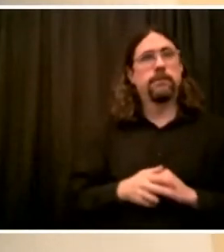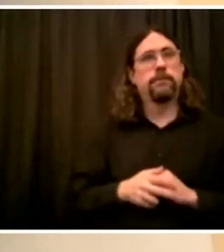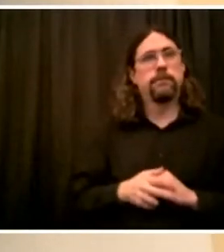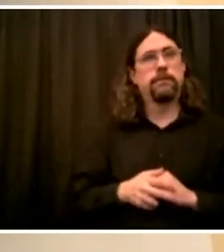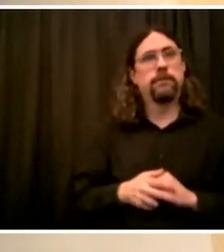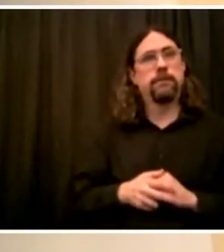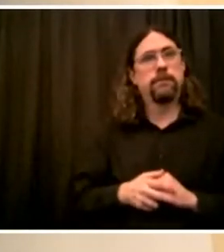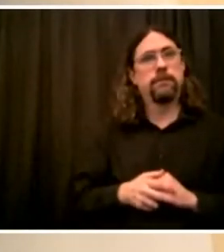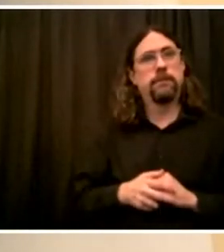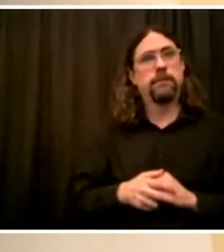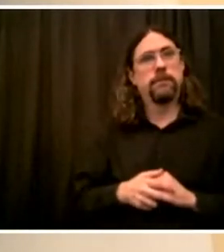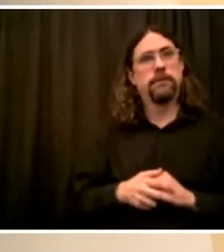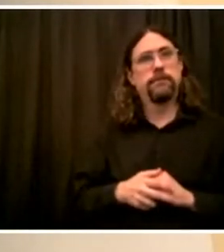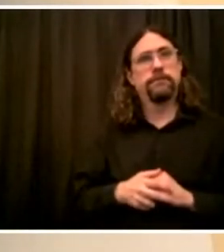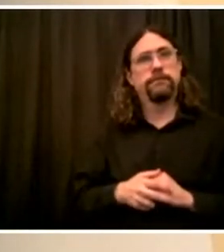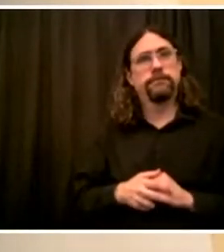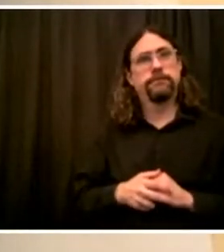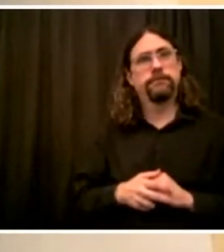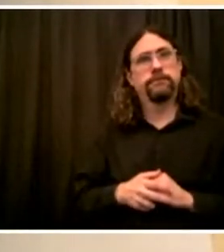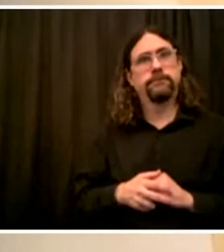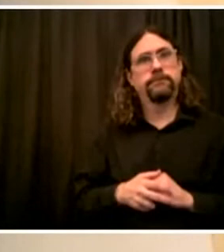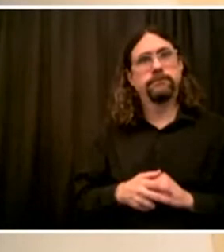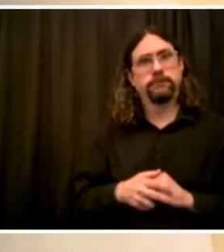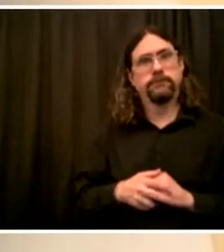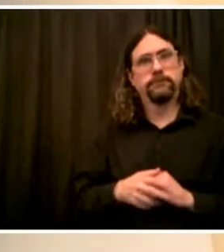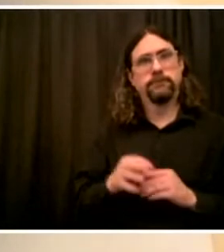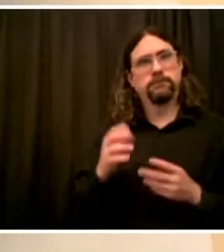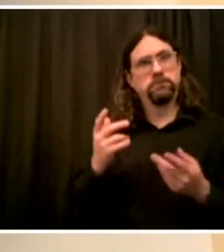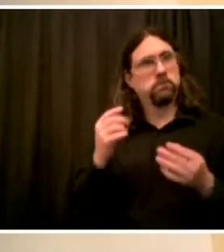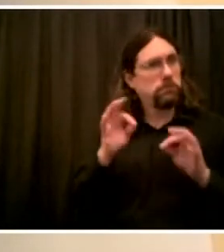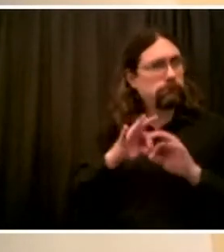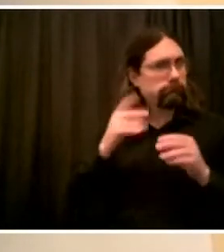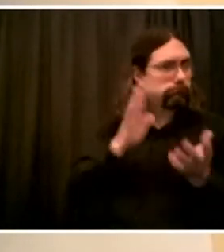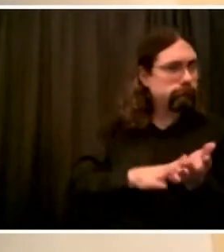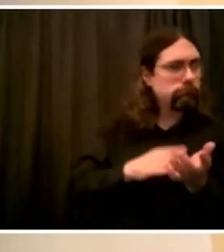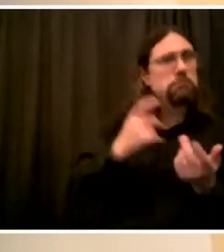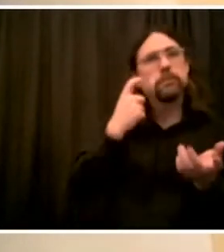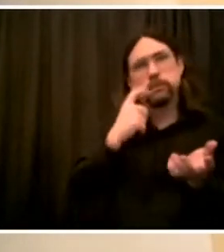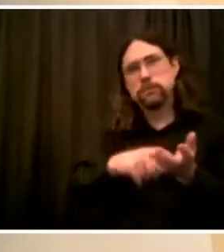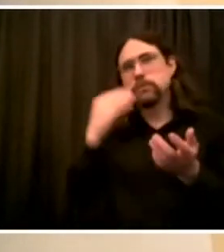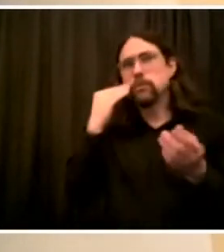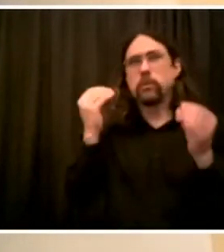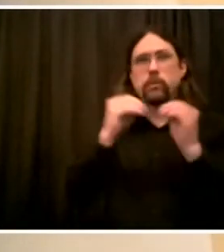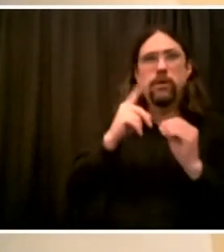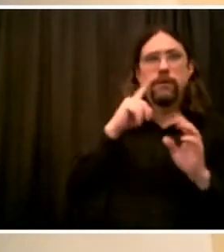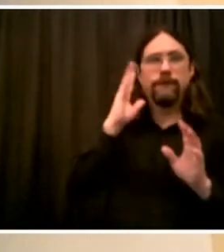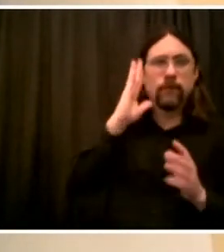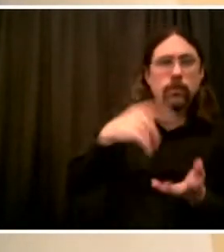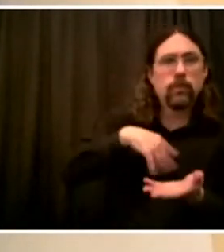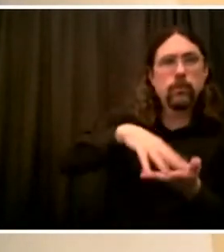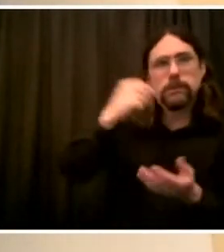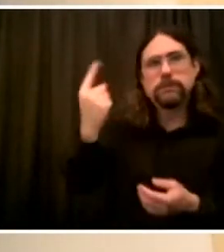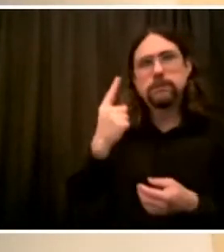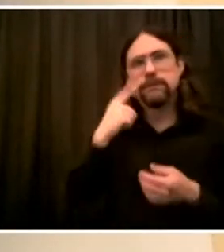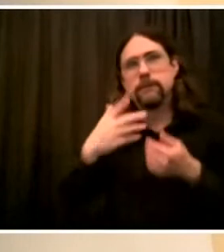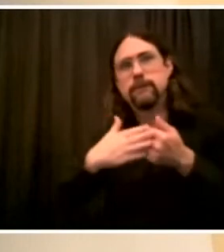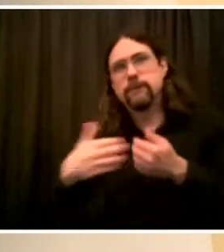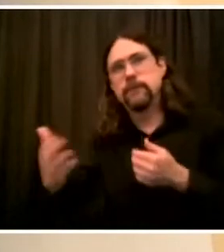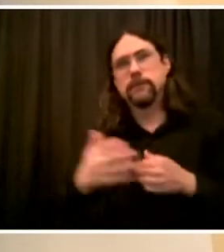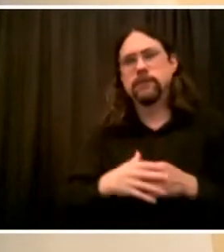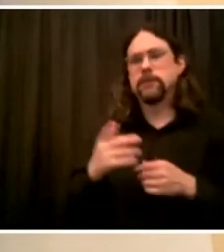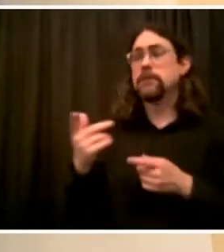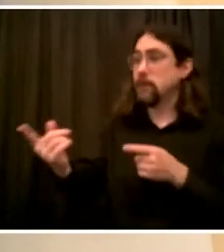more about what might be the thing that will help them. And let's not forget, we're adding new tools for our outreach workers. In the middle of the pandemic,